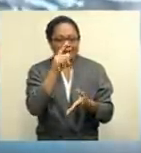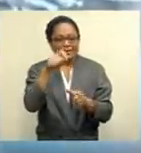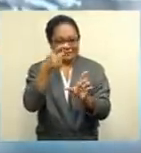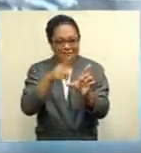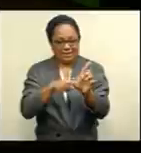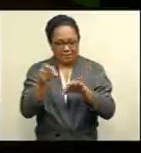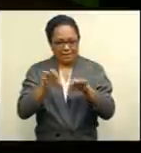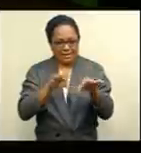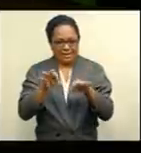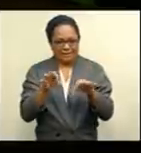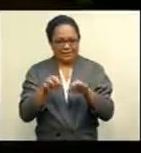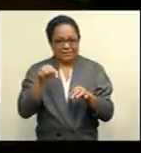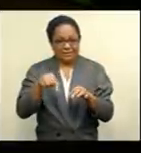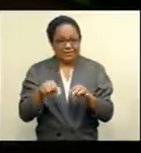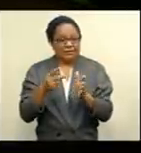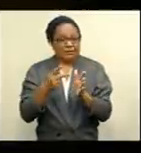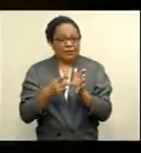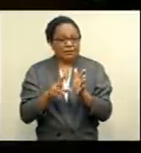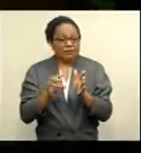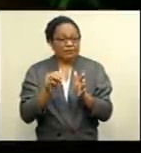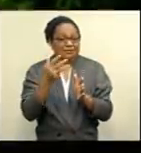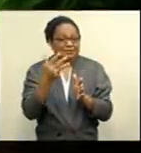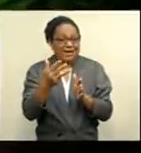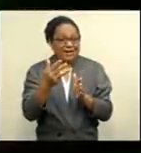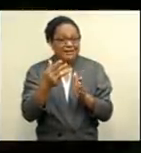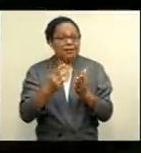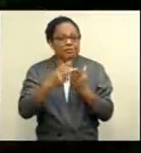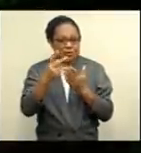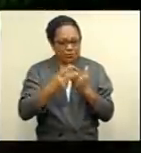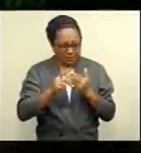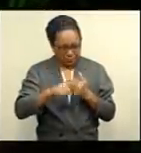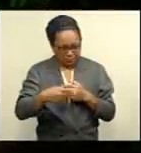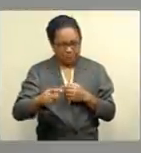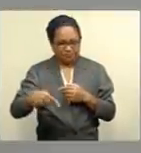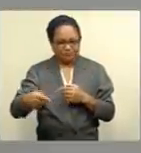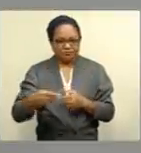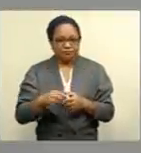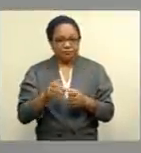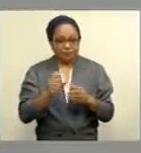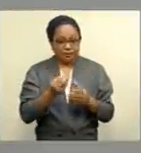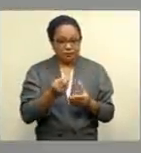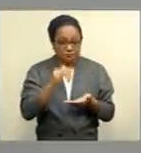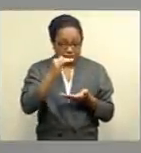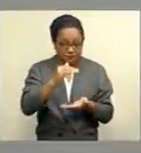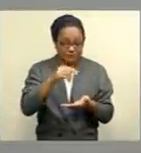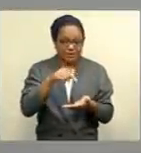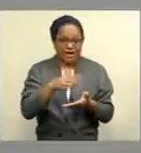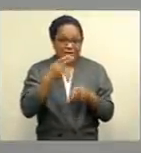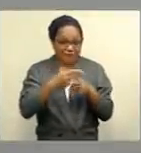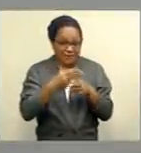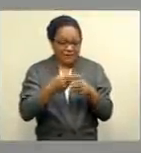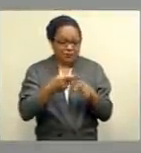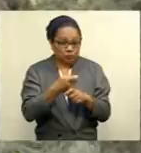and this is part of 9 ongoing programs by the ministry. The packages consist of farming tools, planting materials, and